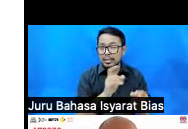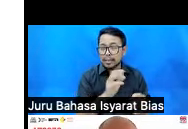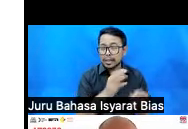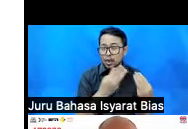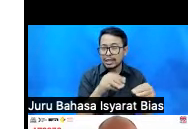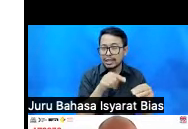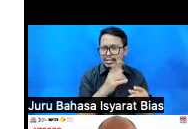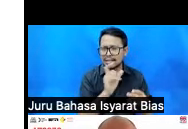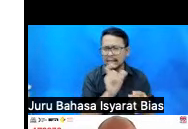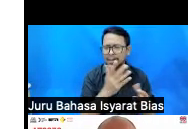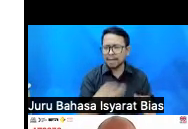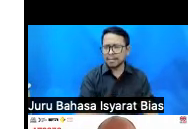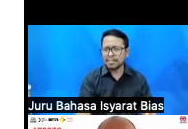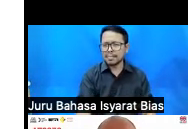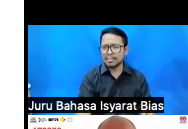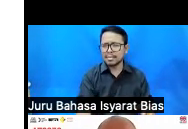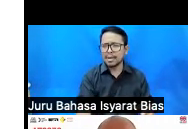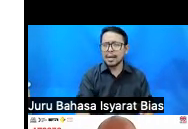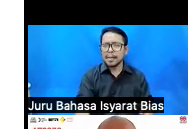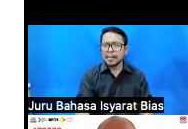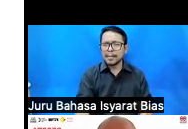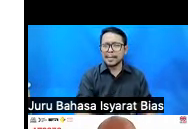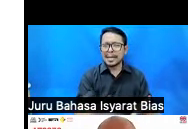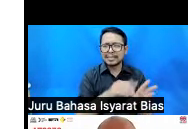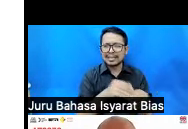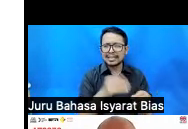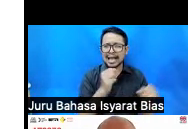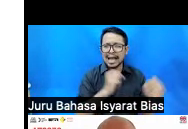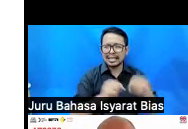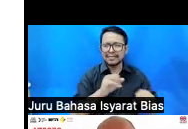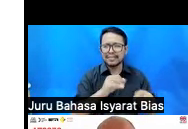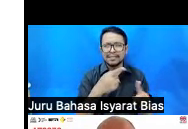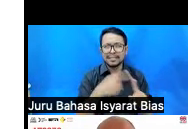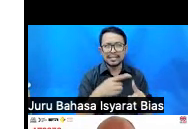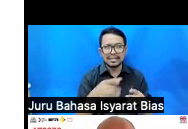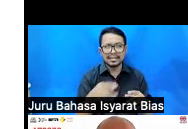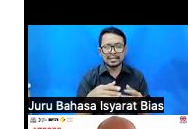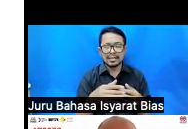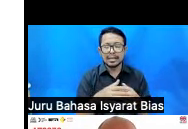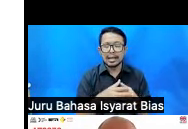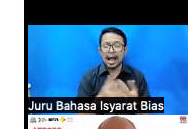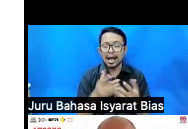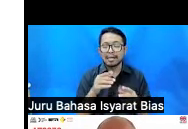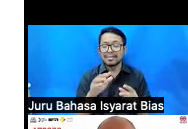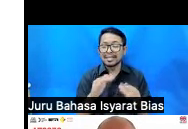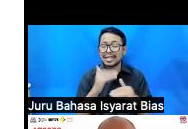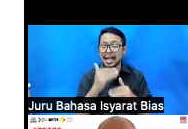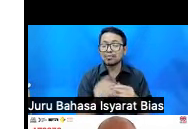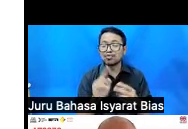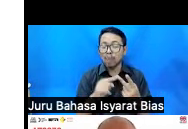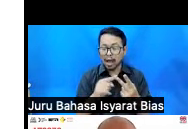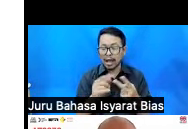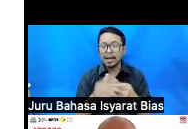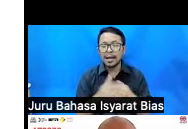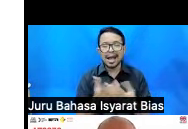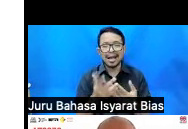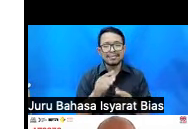of the research, we have been piloting an intervention to deliver inclusive public